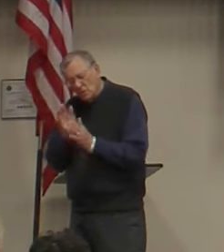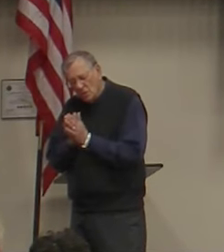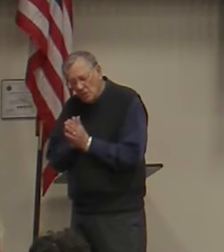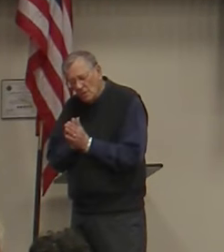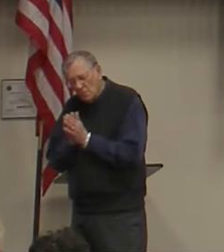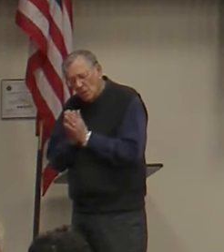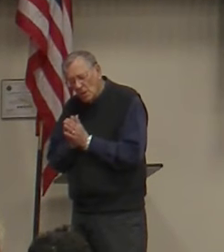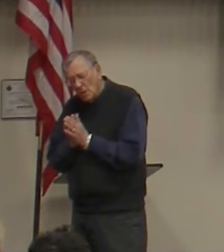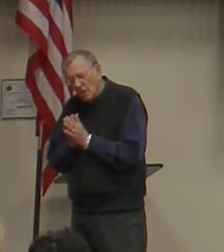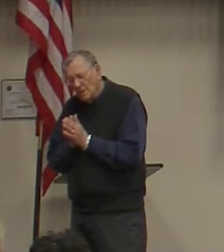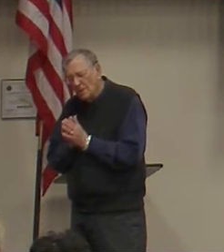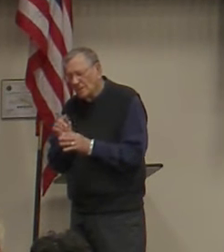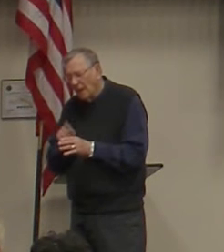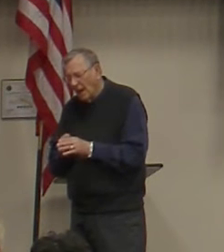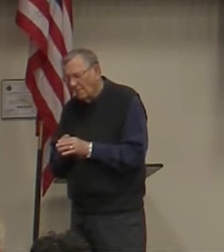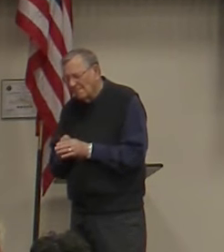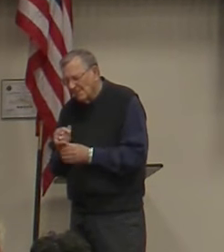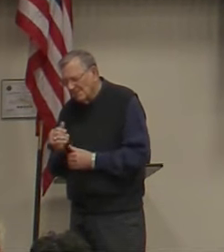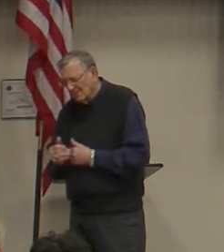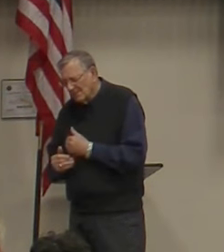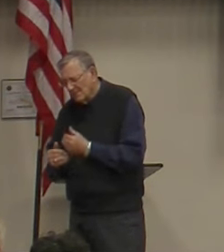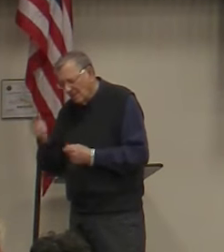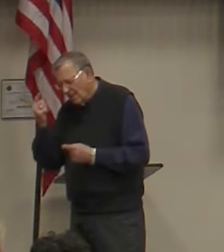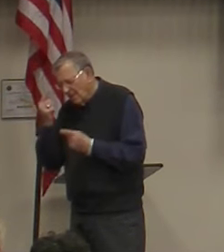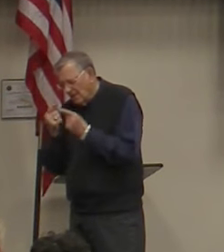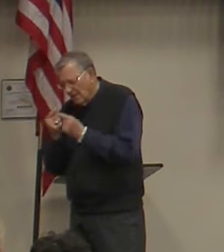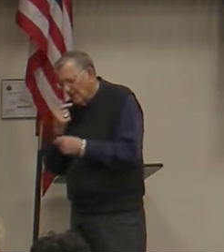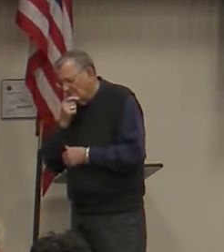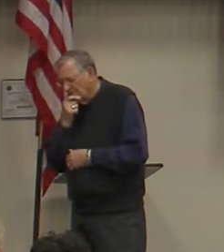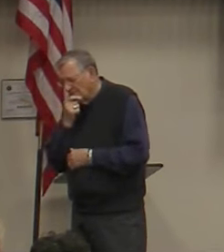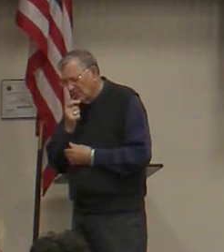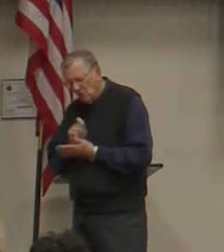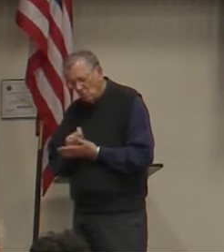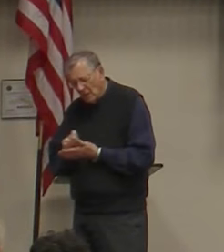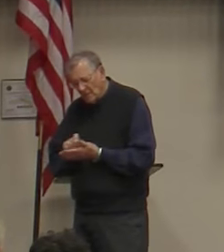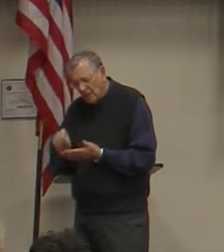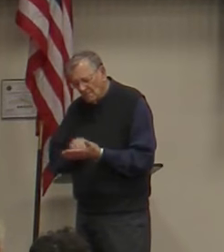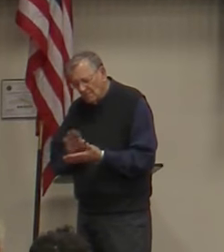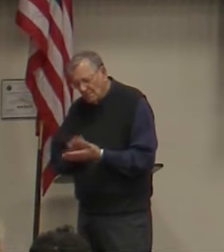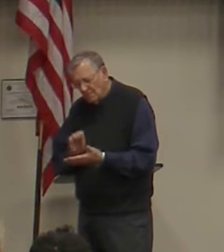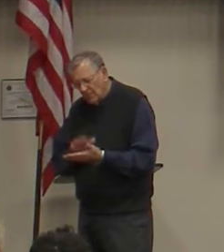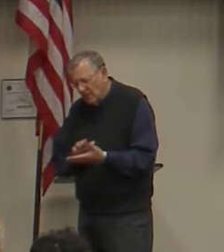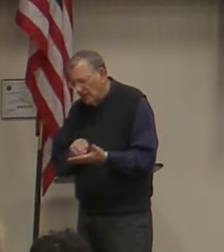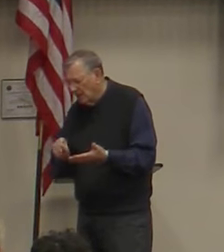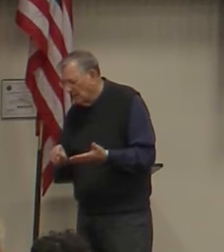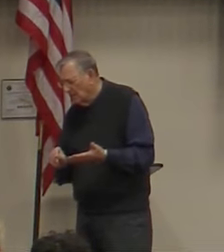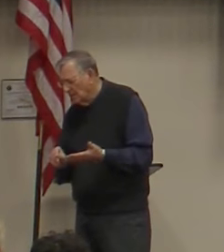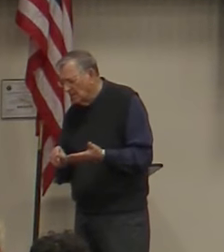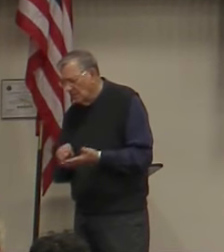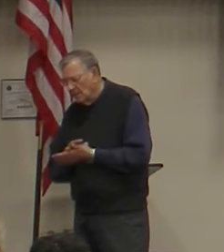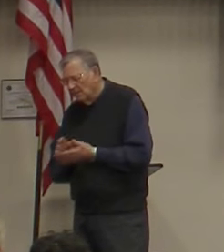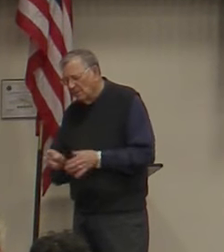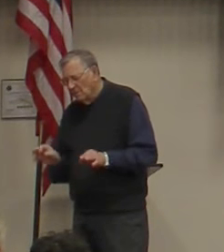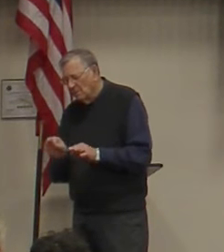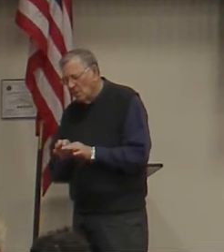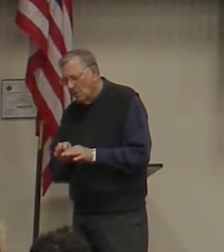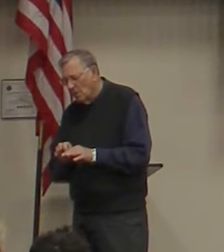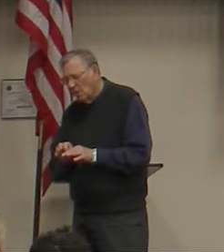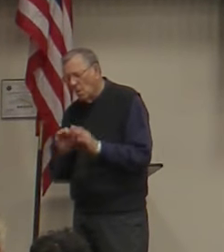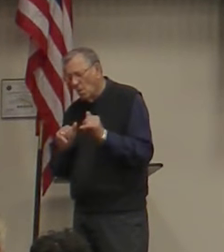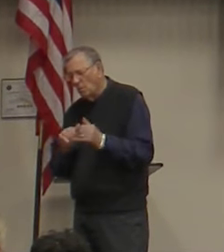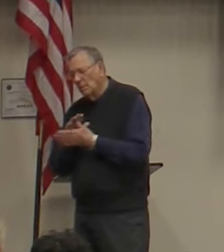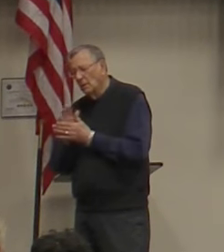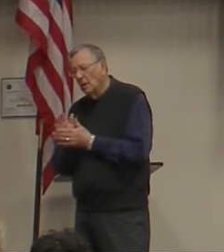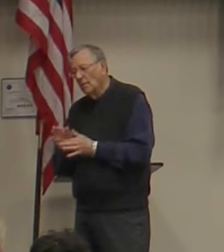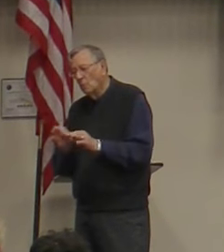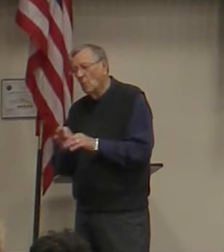but then having some time to process as well and journal and write things down has become very important. I hope it'll become